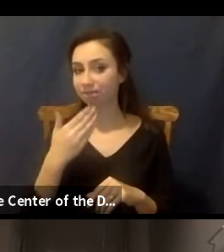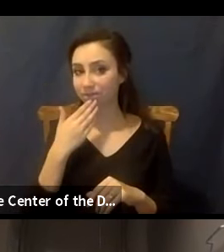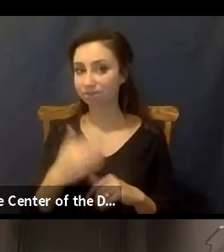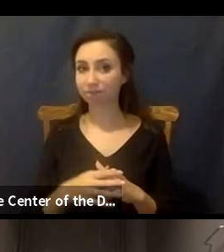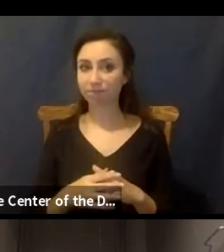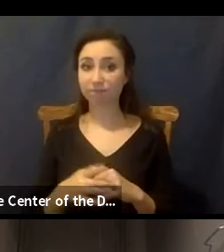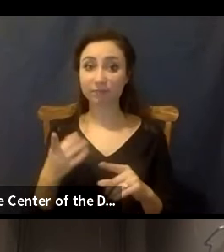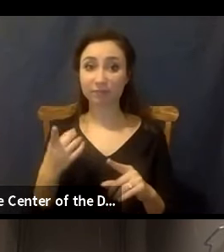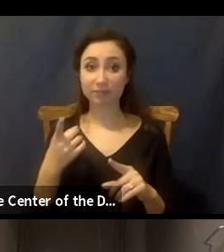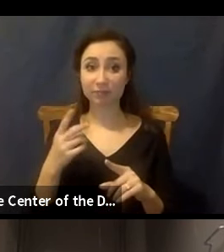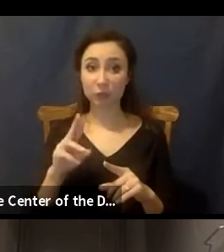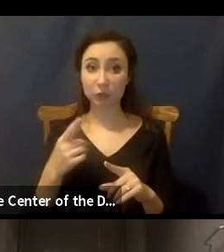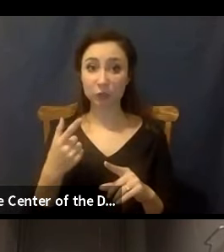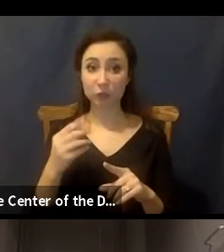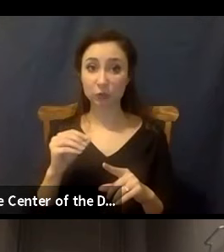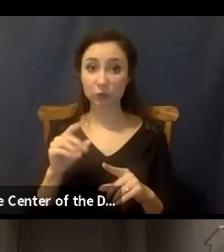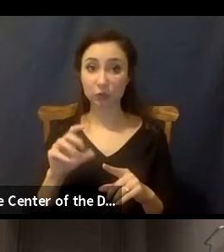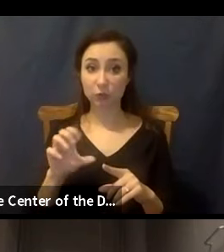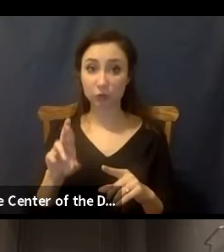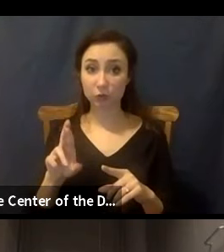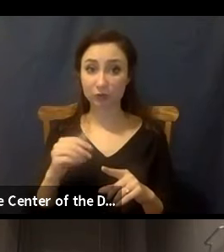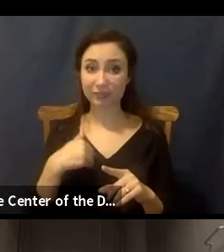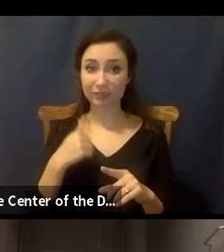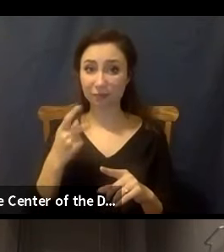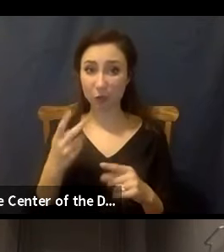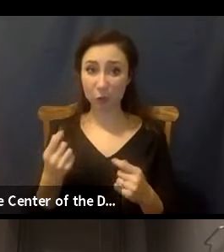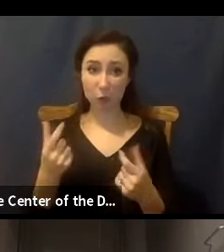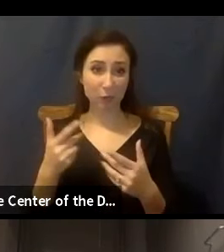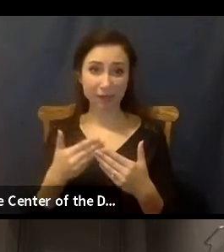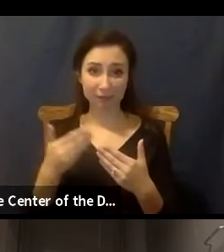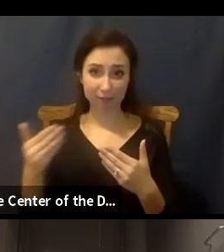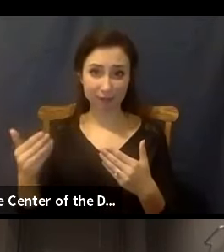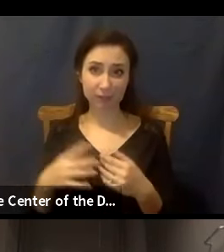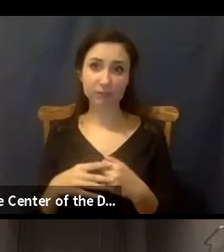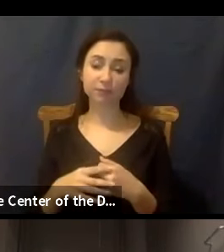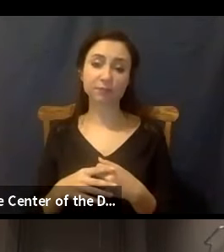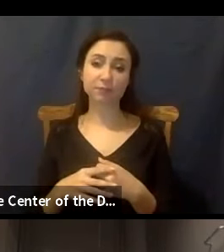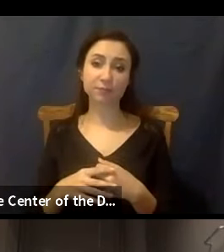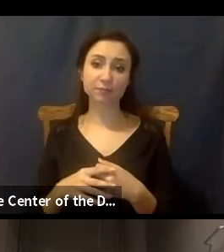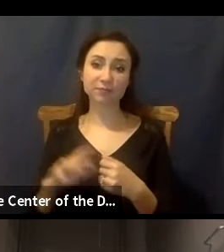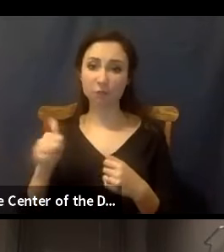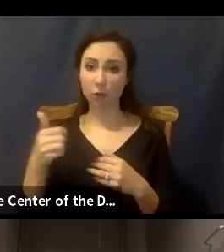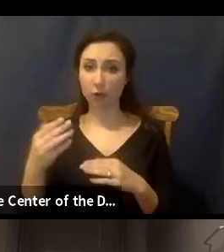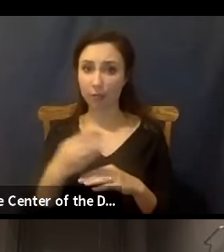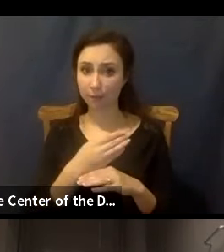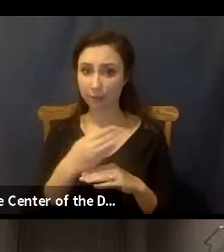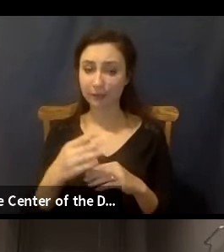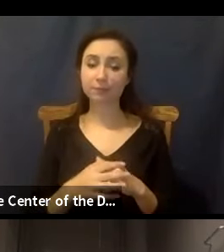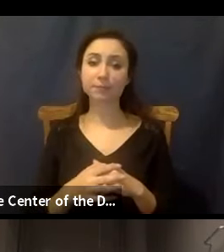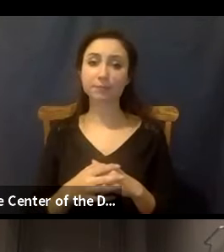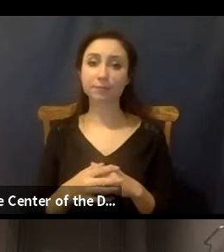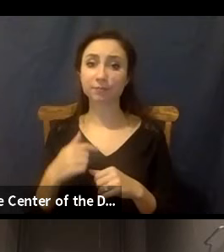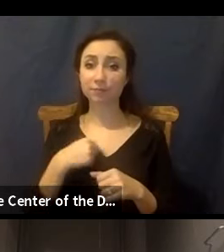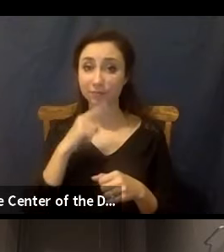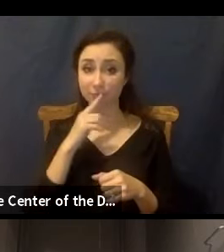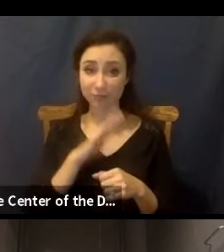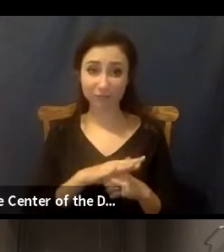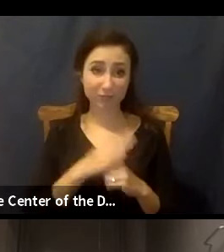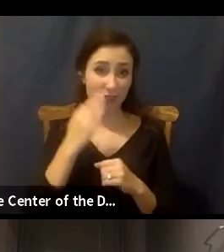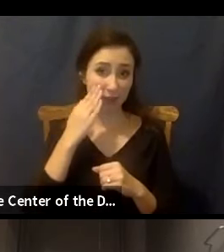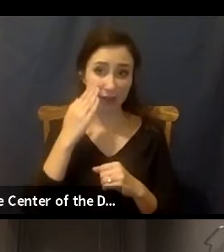Dr. Gocher, I had a few quick things of other business, and I promise, given the